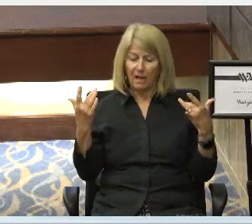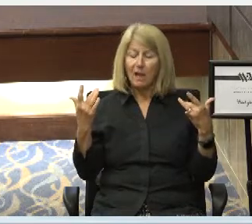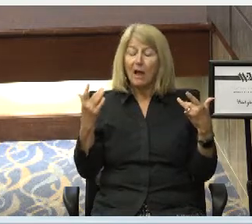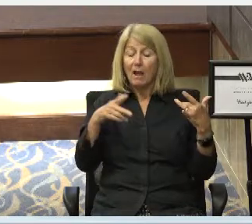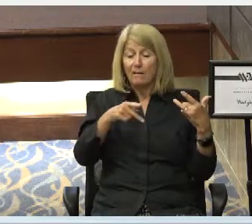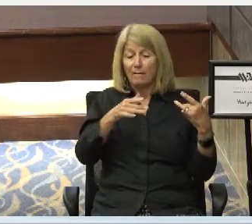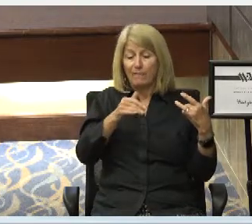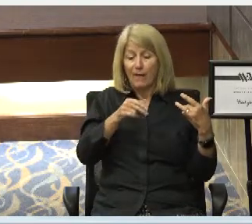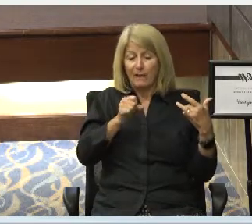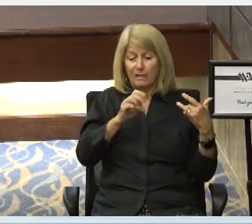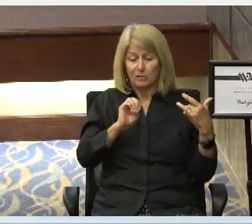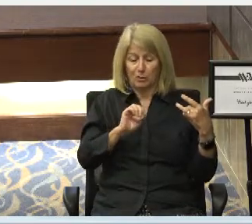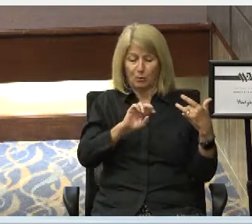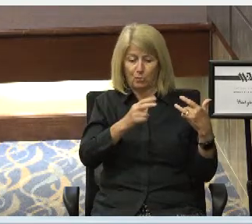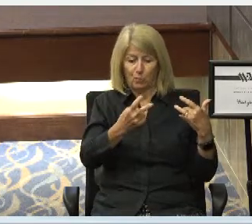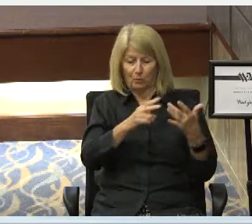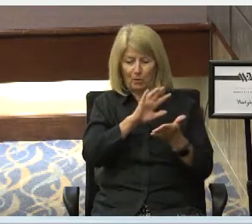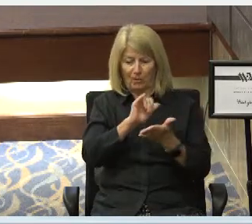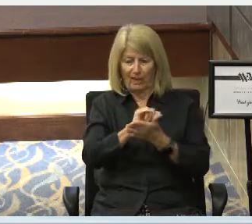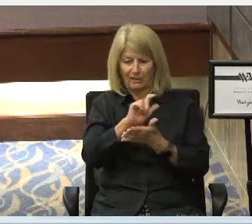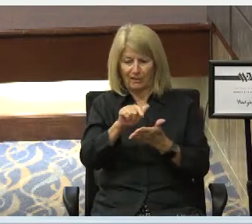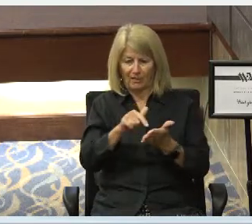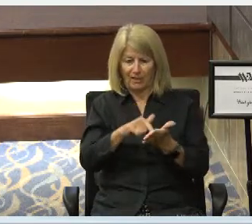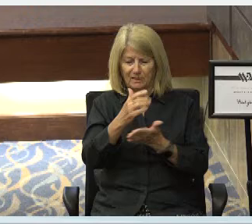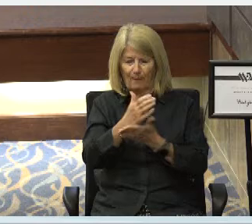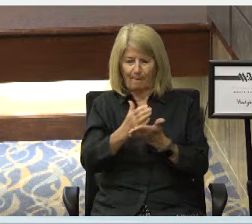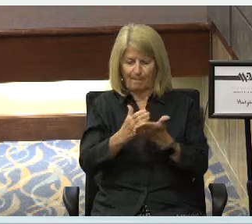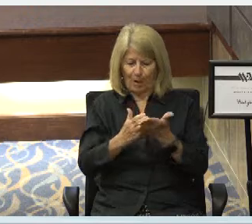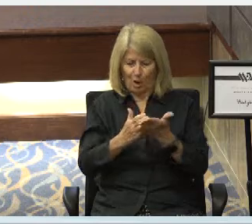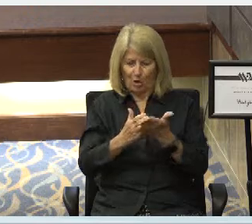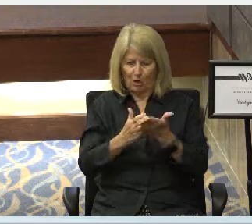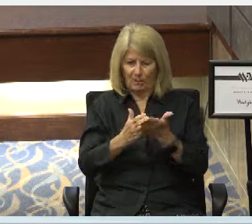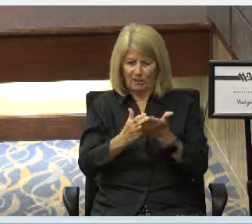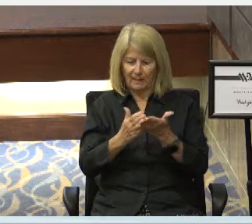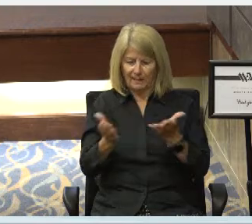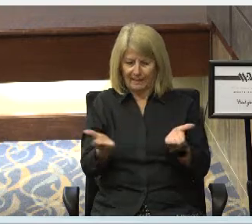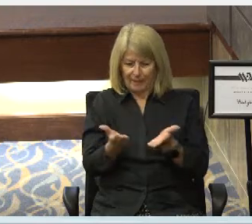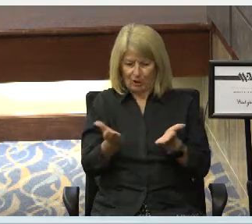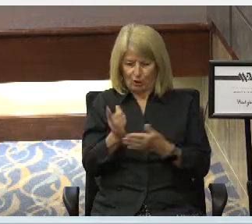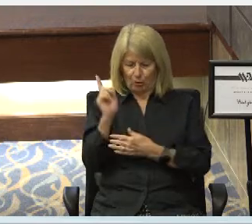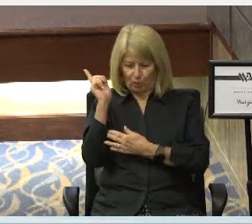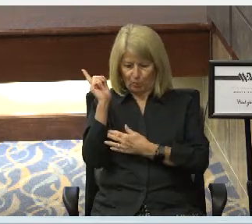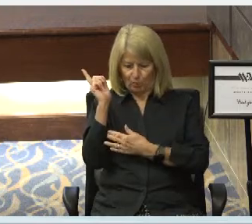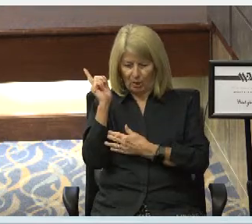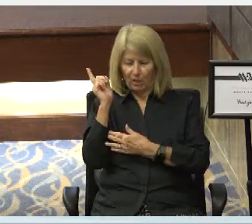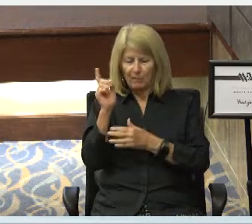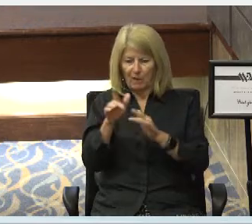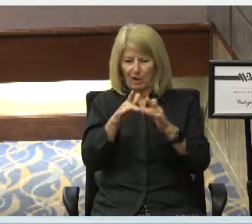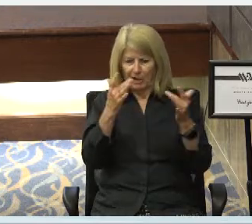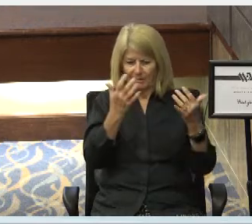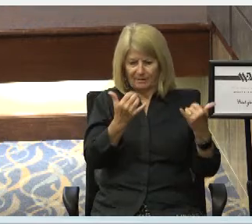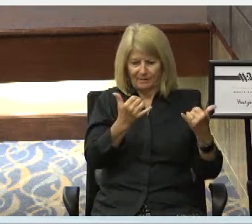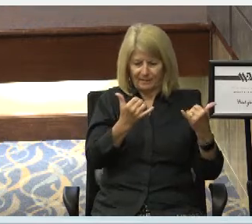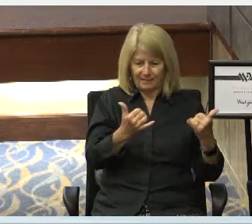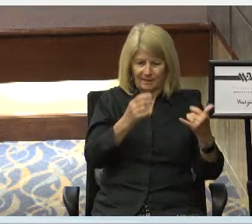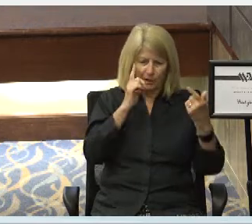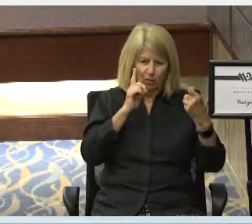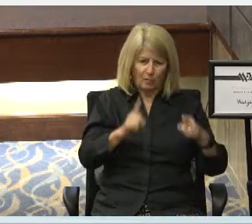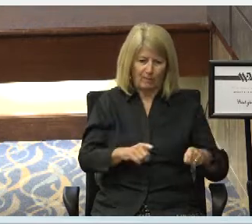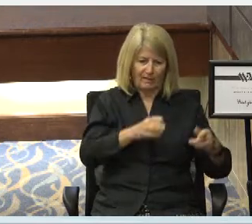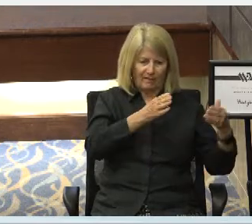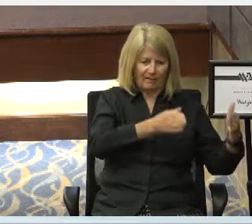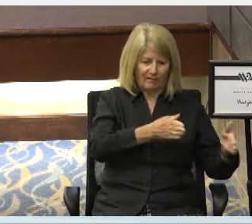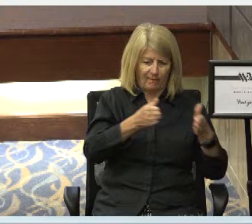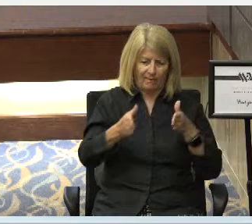Phase 2, which is this parcel here, and let me highlight that in the existing agreement, the phases don't necessarily